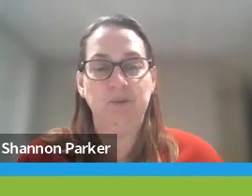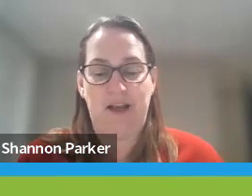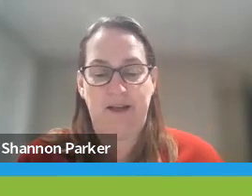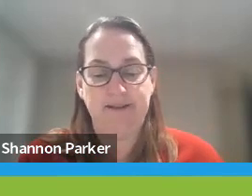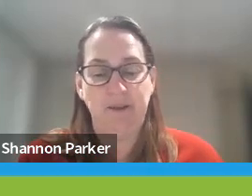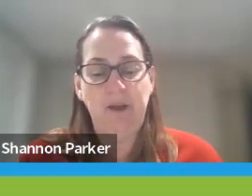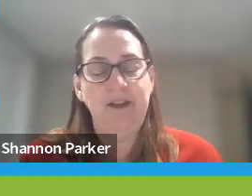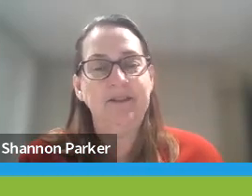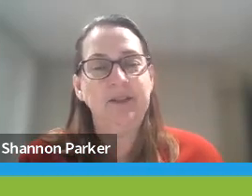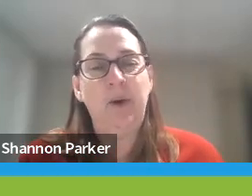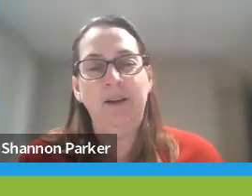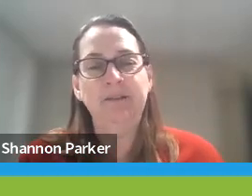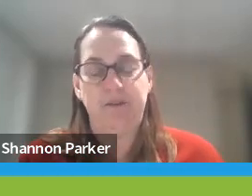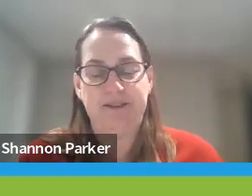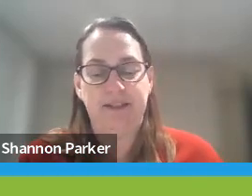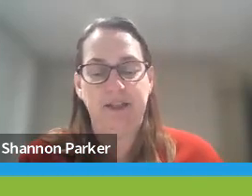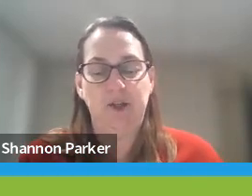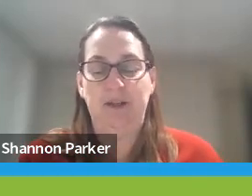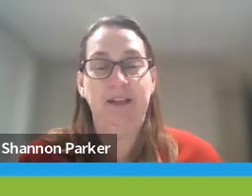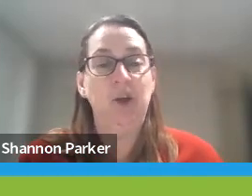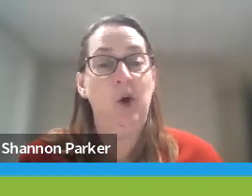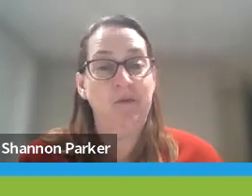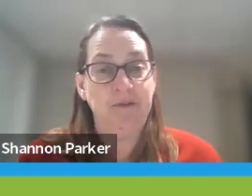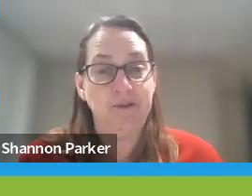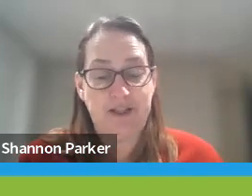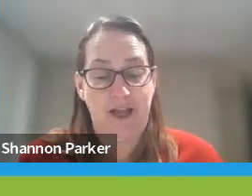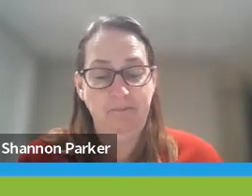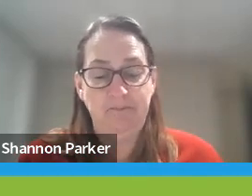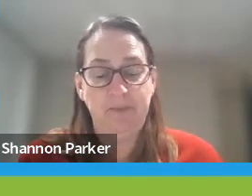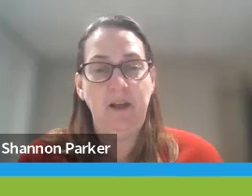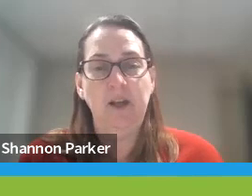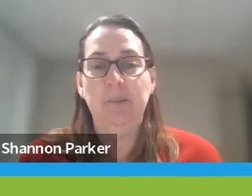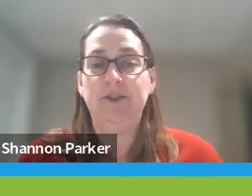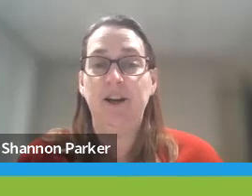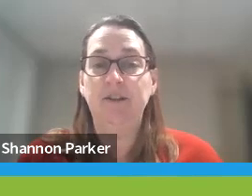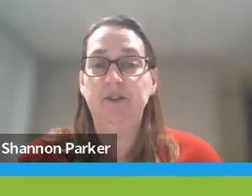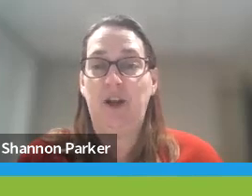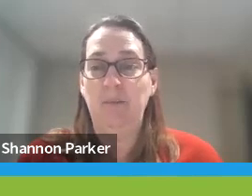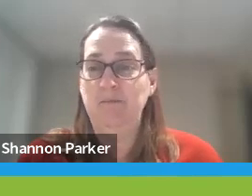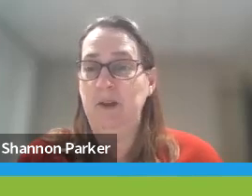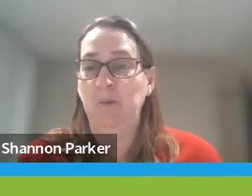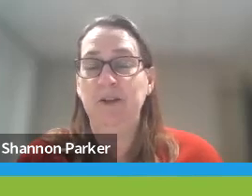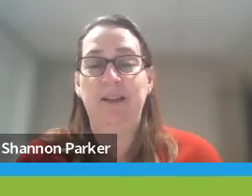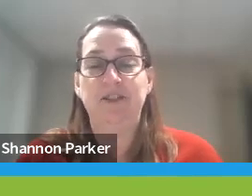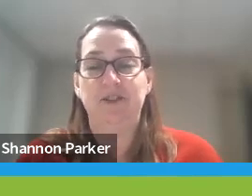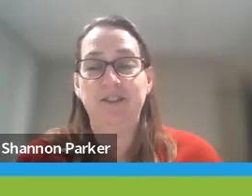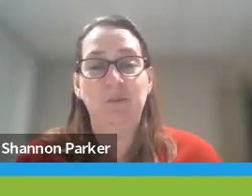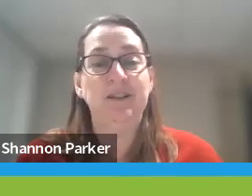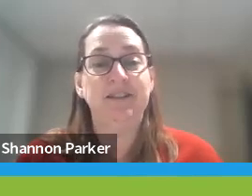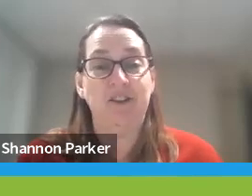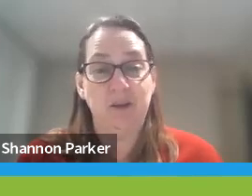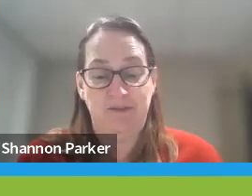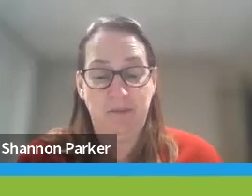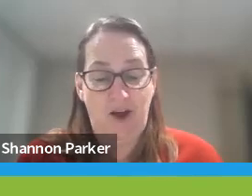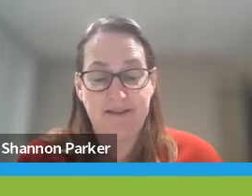it's important to recognize them. So some positive adversity could be leaving home for the first time. It could be starting a new job. We know that's stressful,